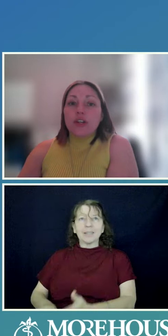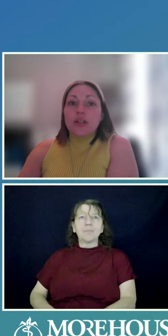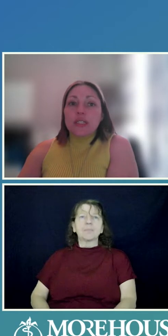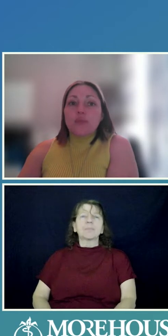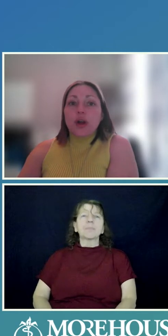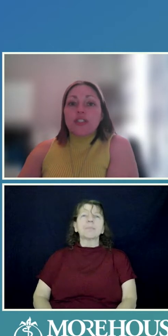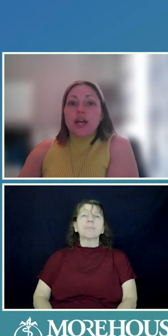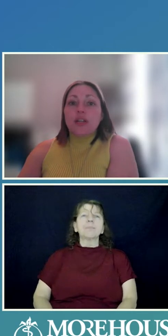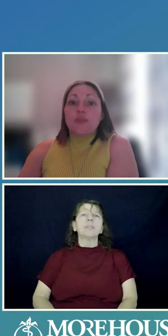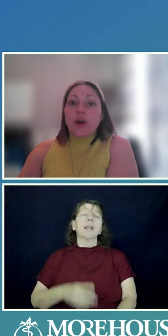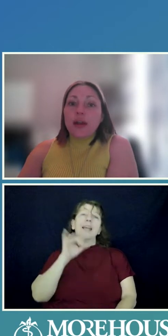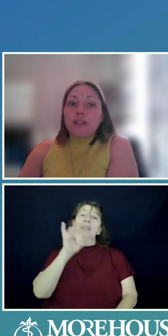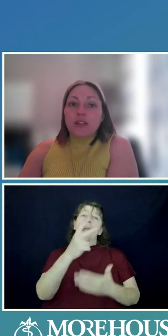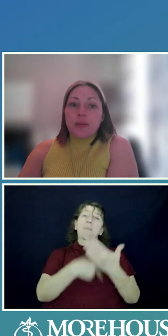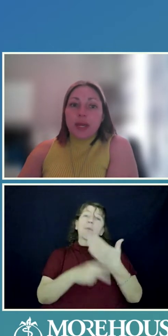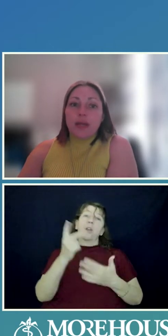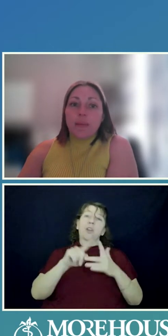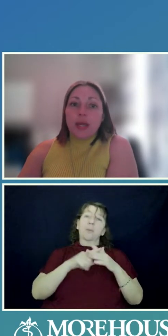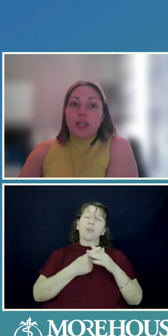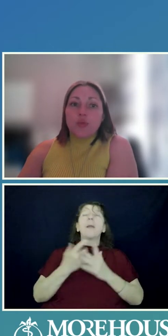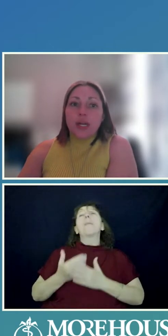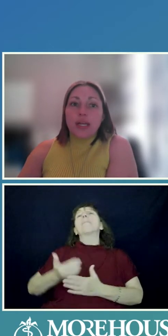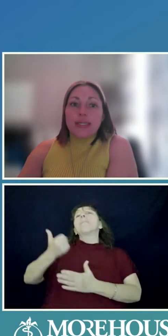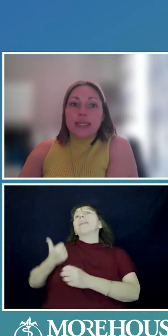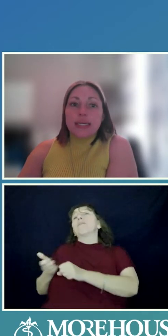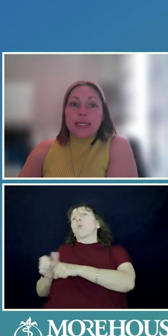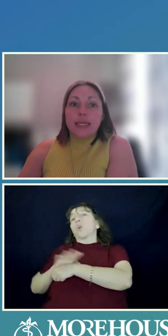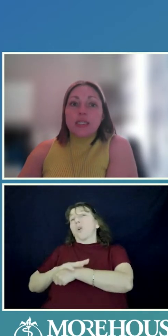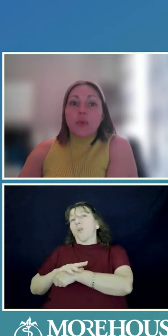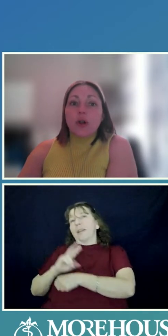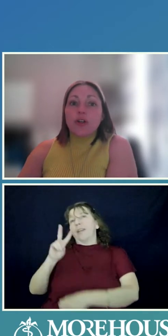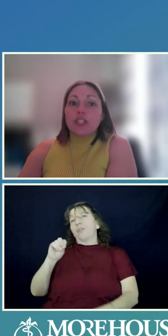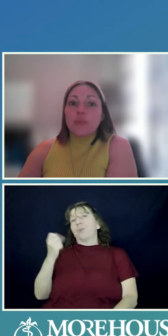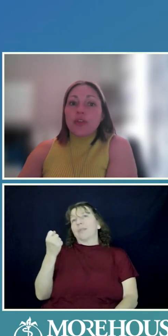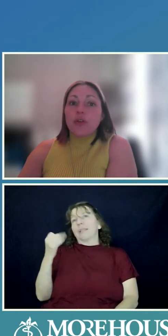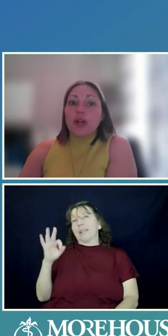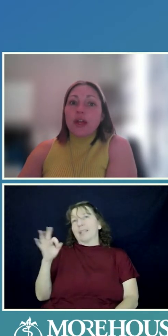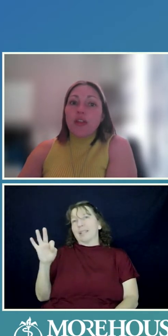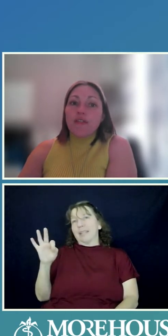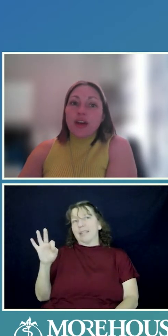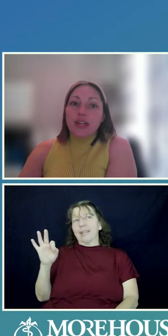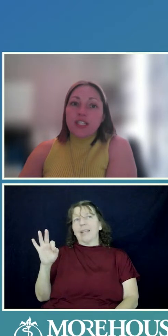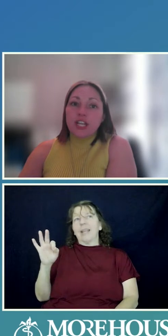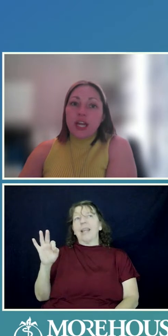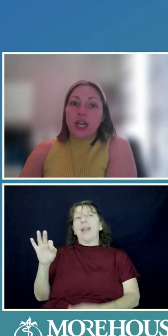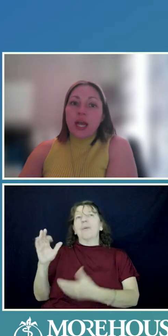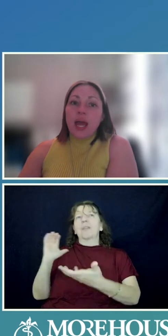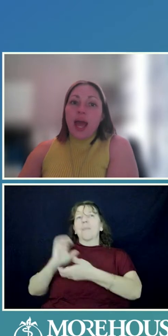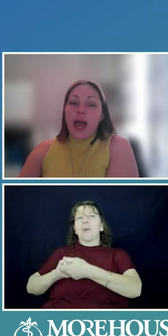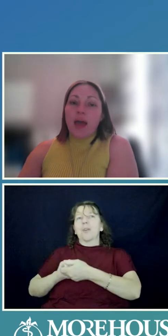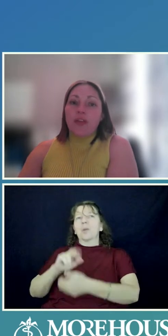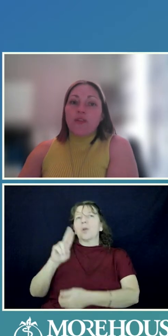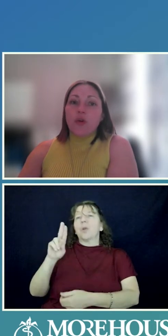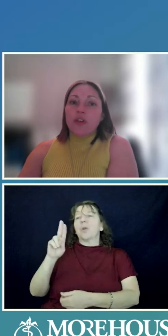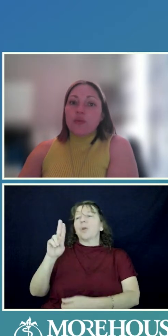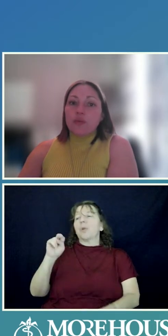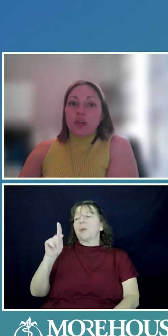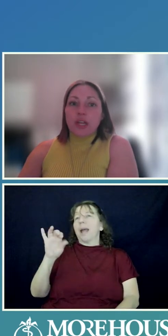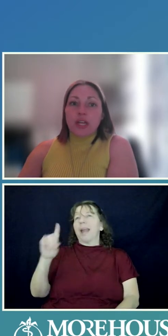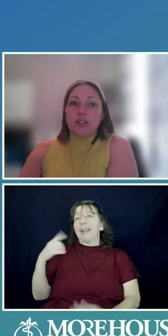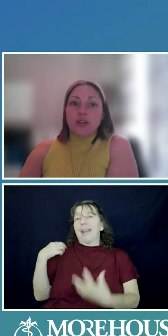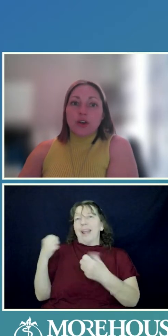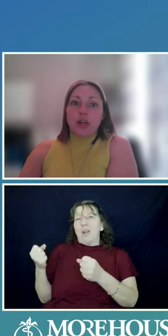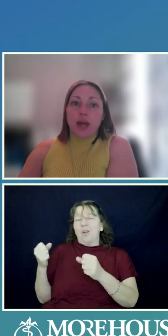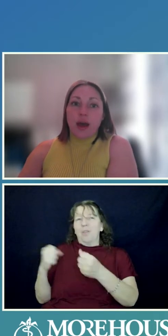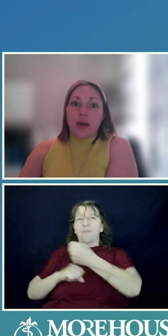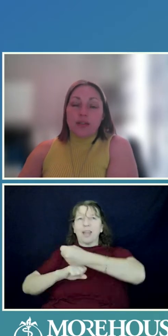We started this project prior to the pandemic in 2019. It's a partnership with the United Health Foundation. And the focus was